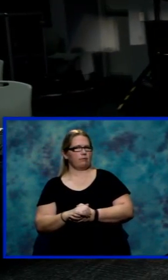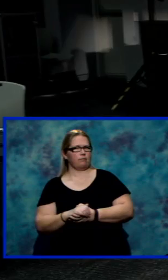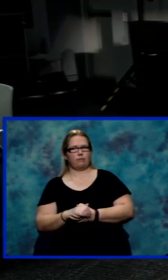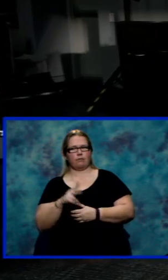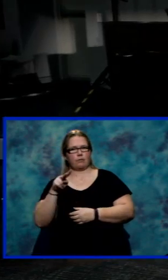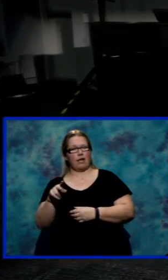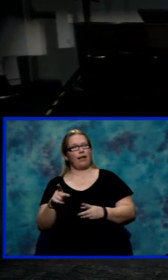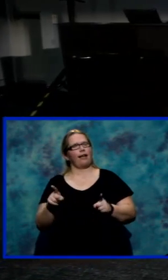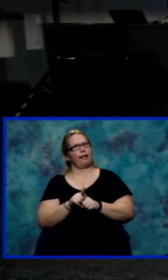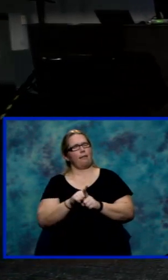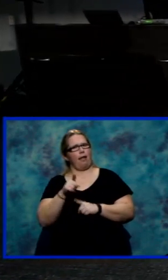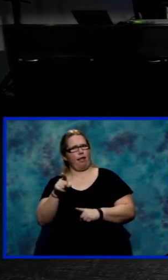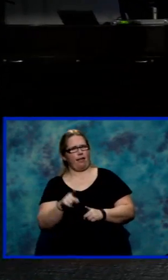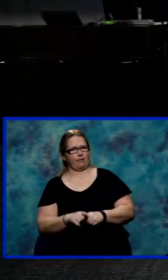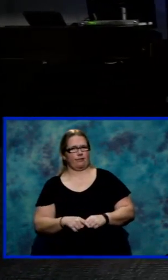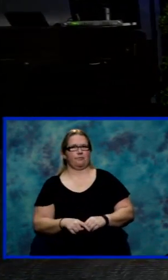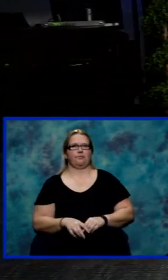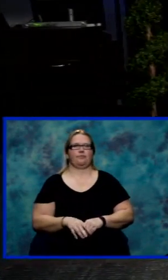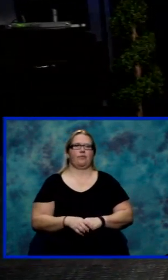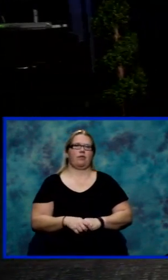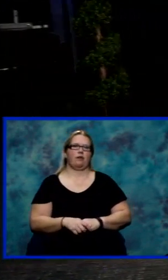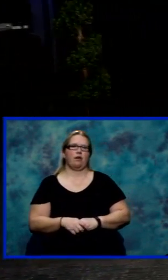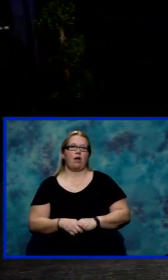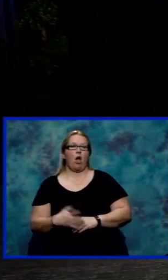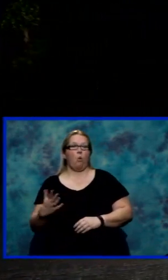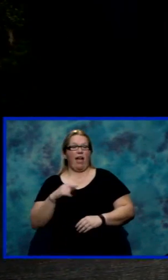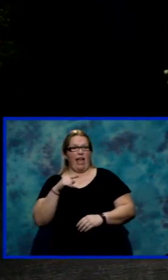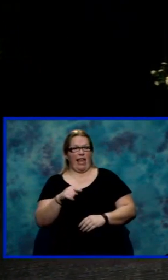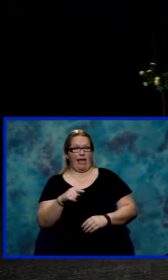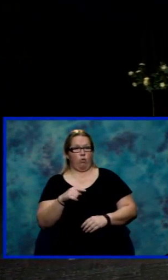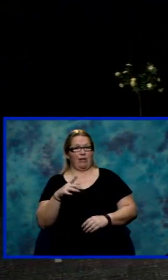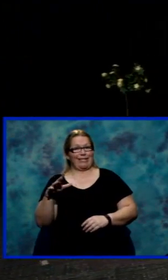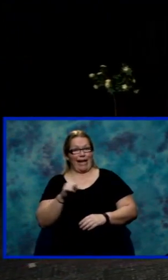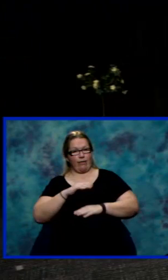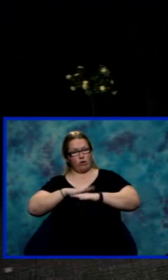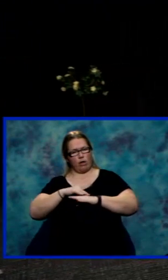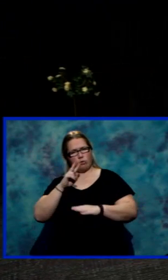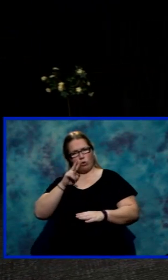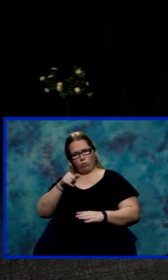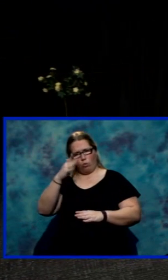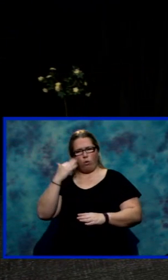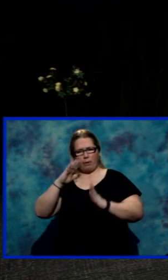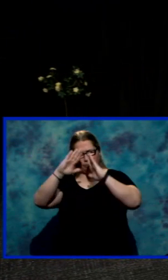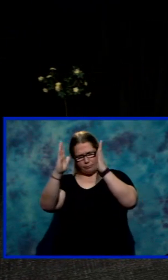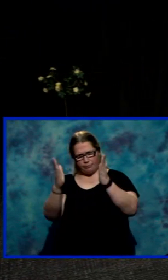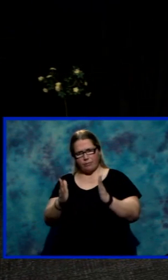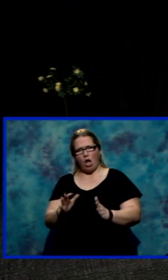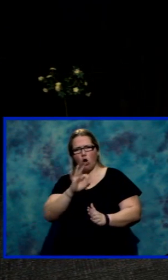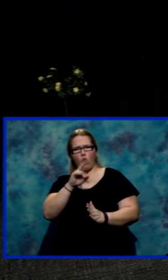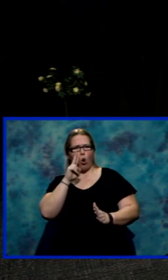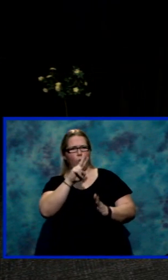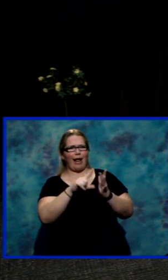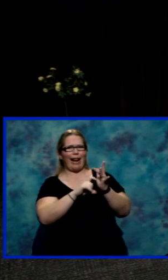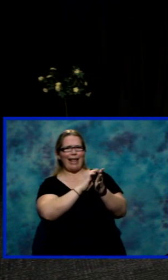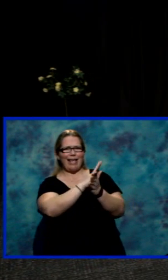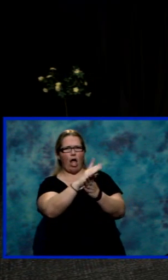It's the same kind of idea, where he actually was taking the time to look at her physically and not look at Leah, because Leah did not